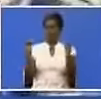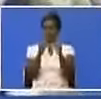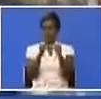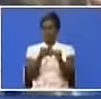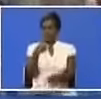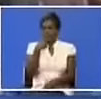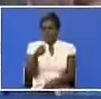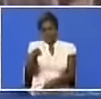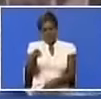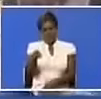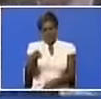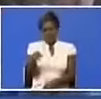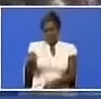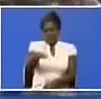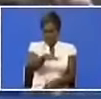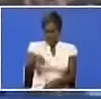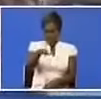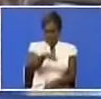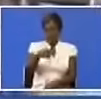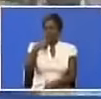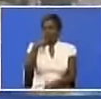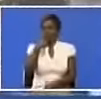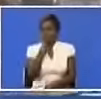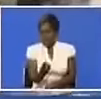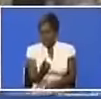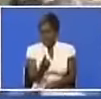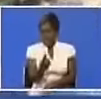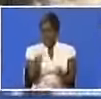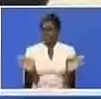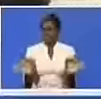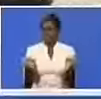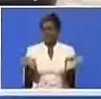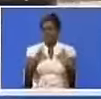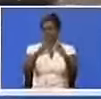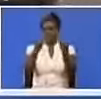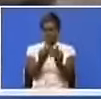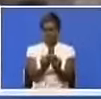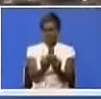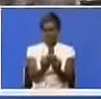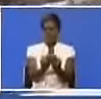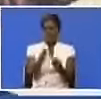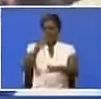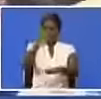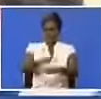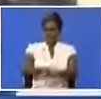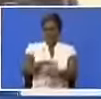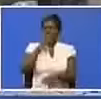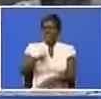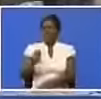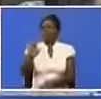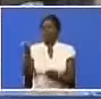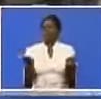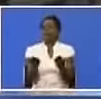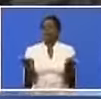they told us they were in the area to deliver some notification to a family. Matters concerning the whereabouts of one